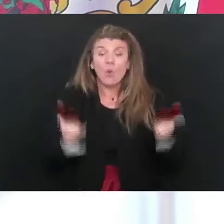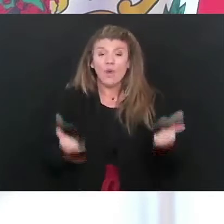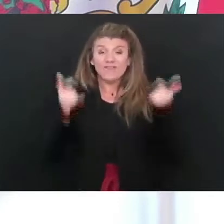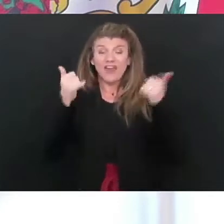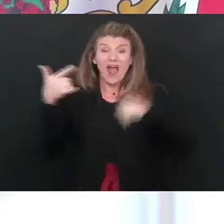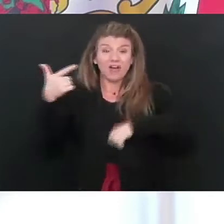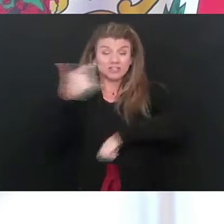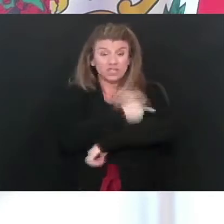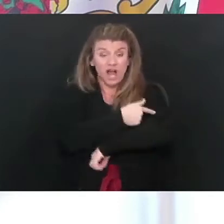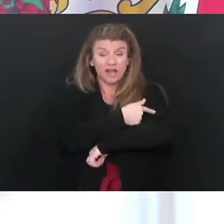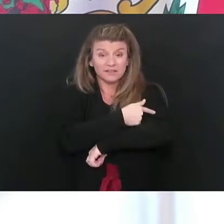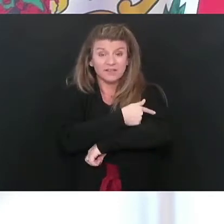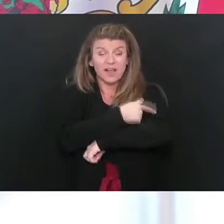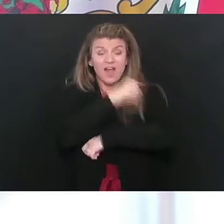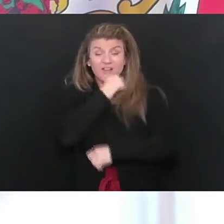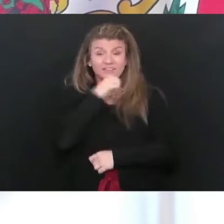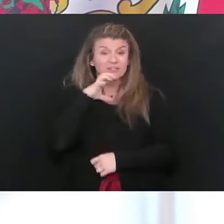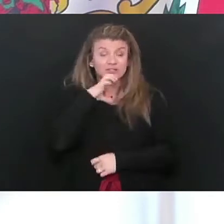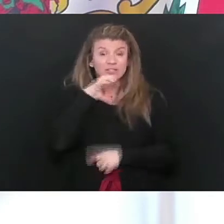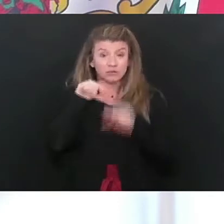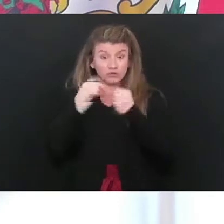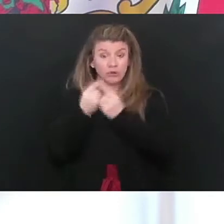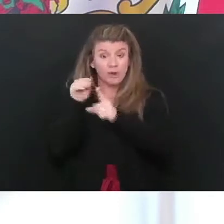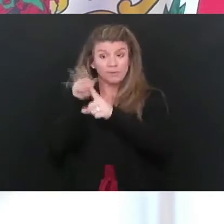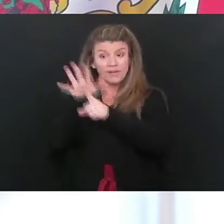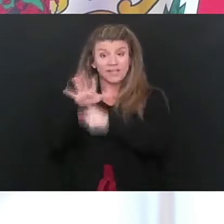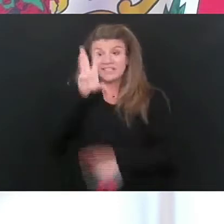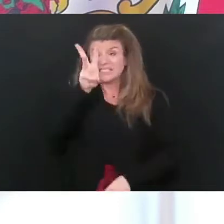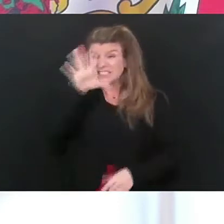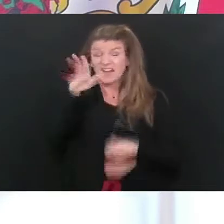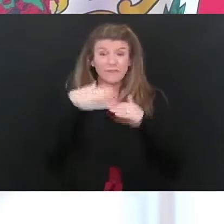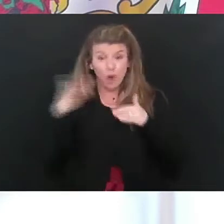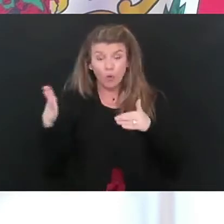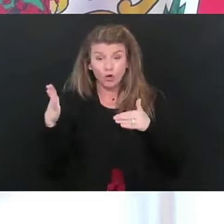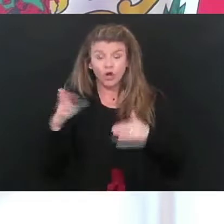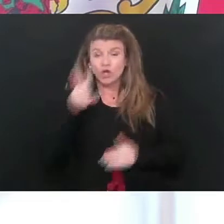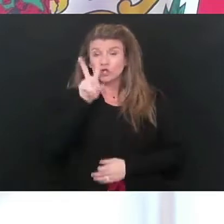the arms of our elderly, 65 and older,